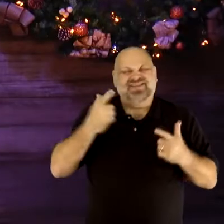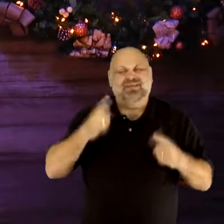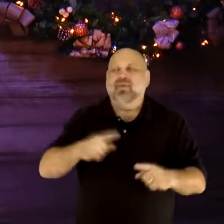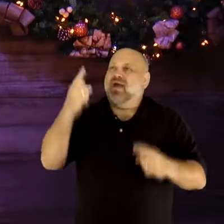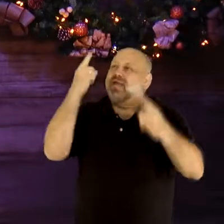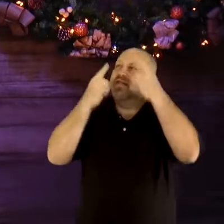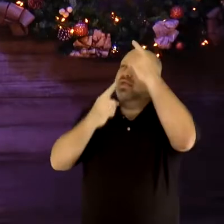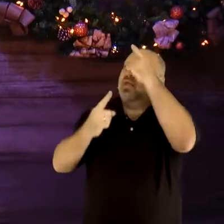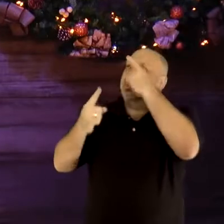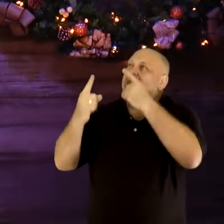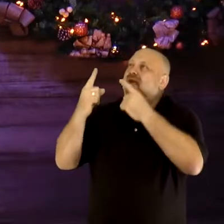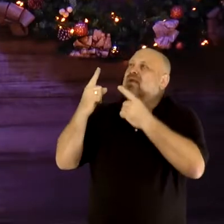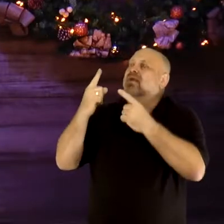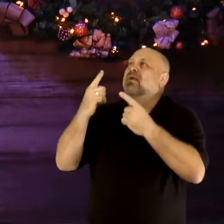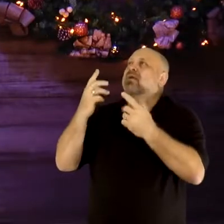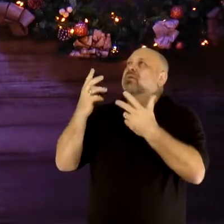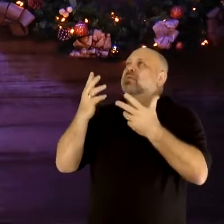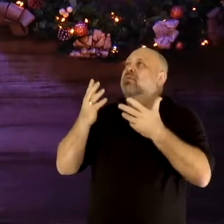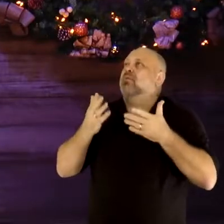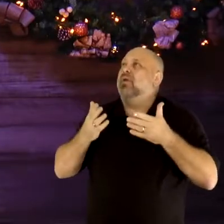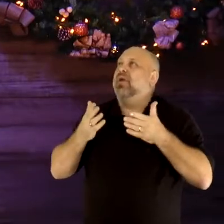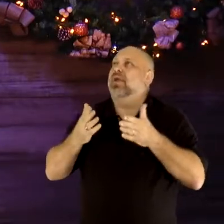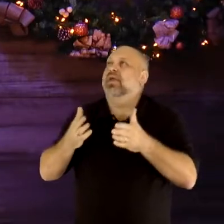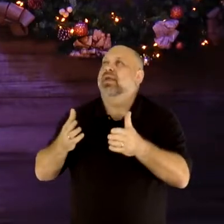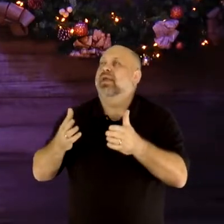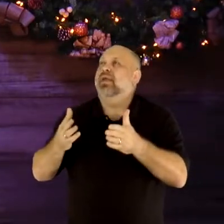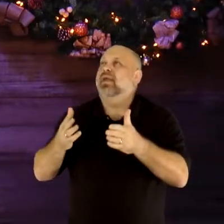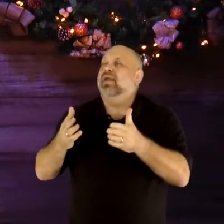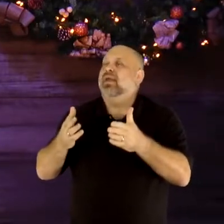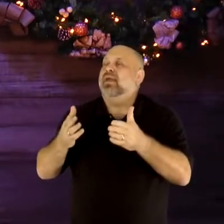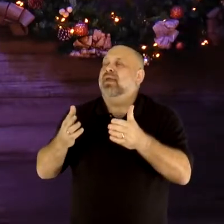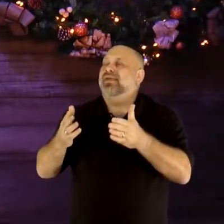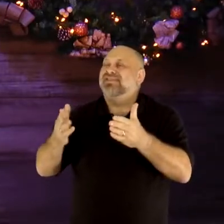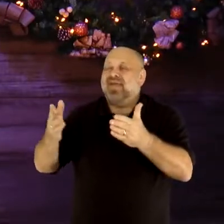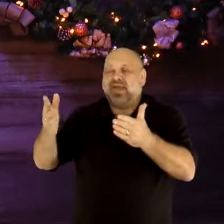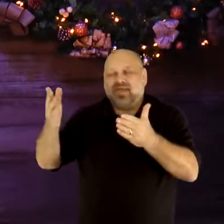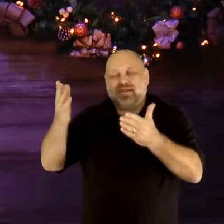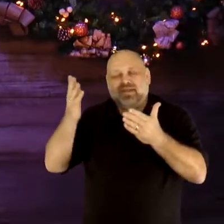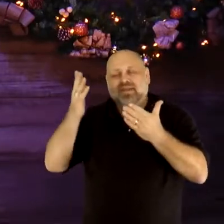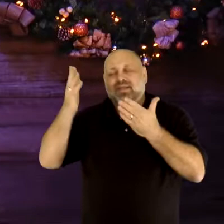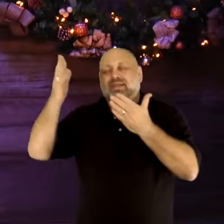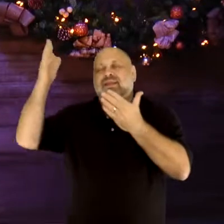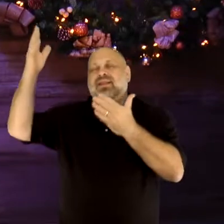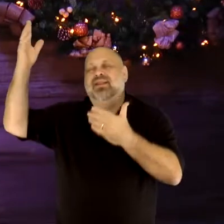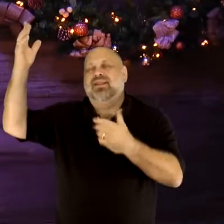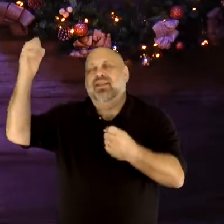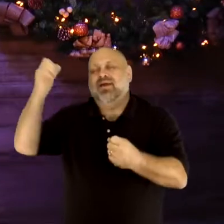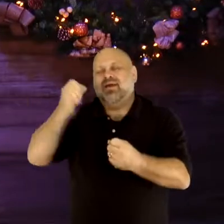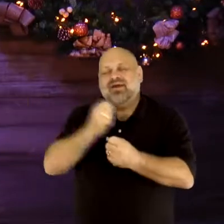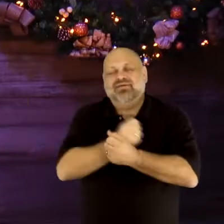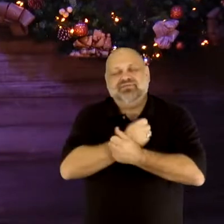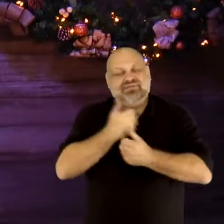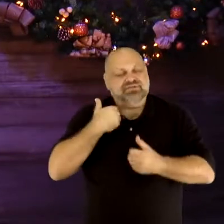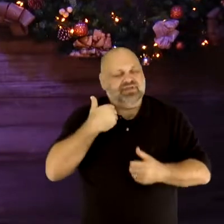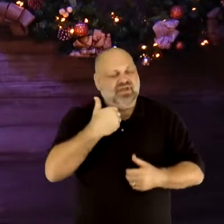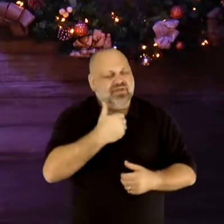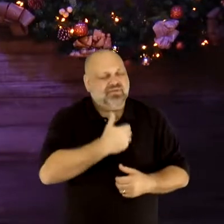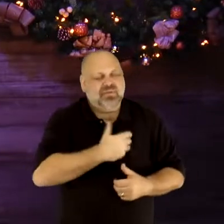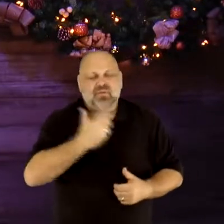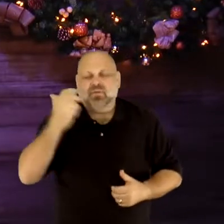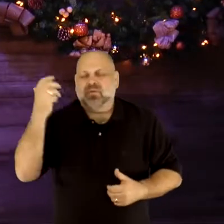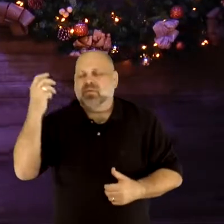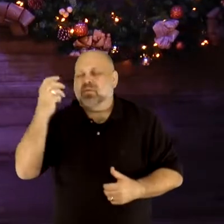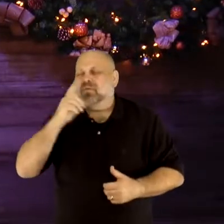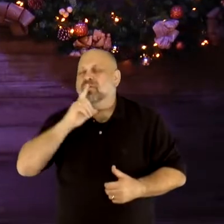When I think about the way that He loves